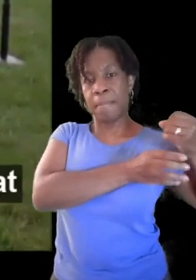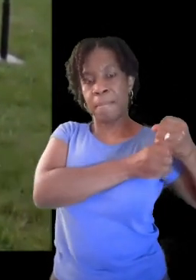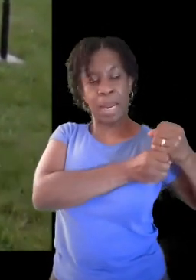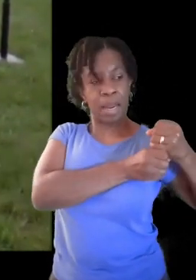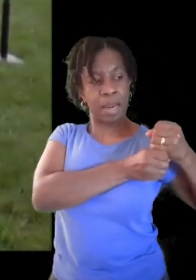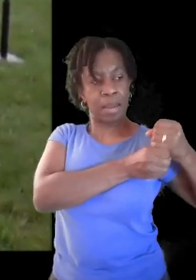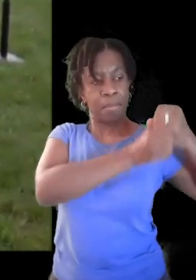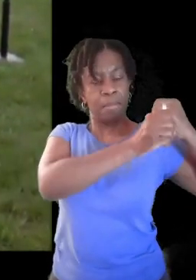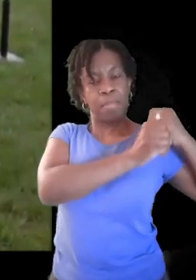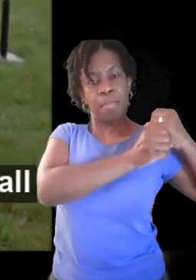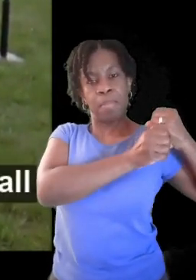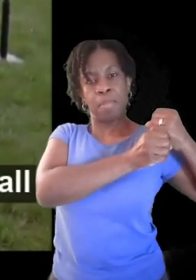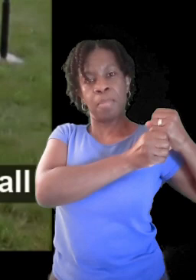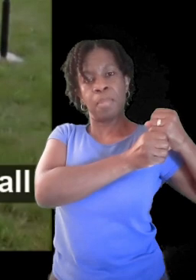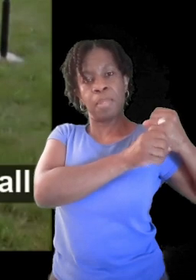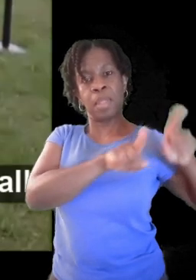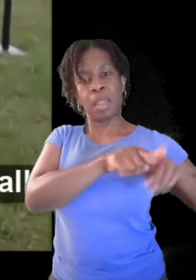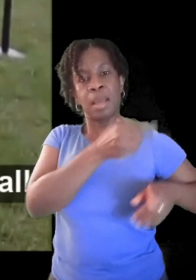like this.